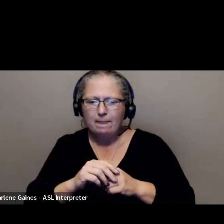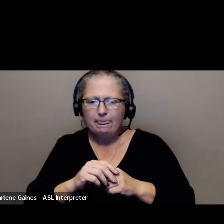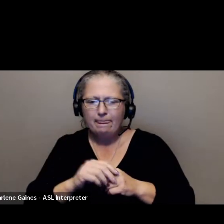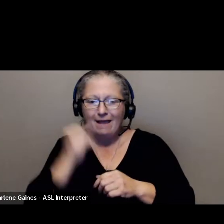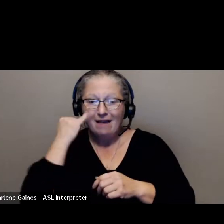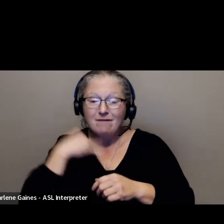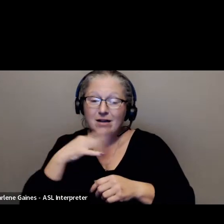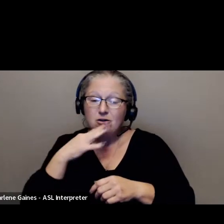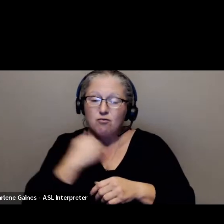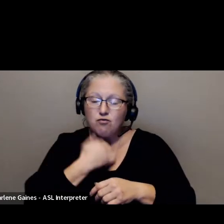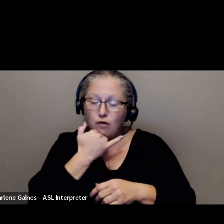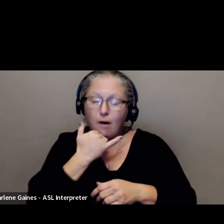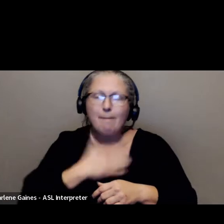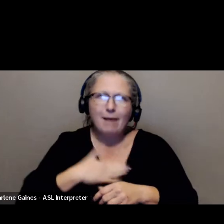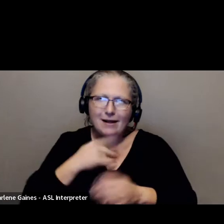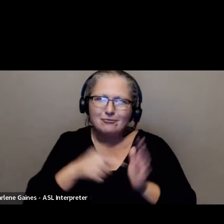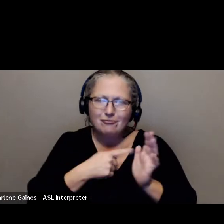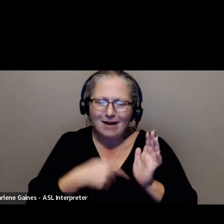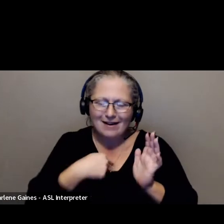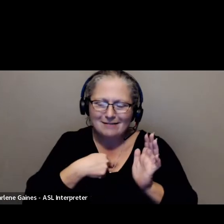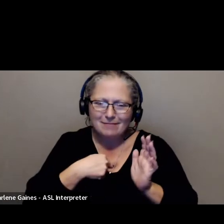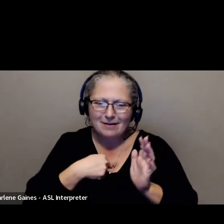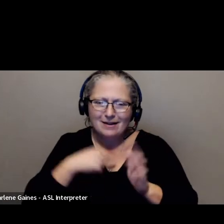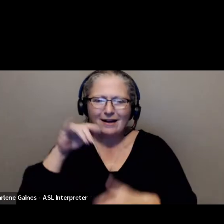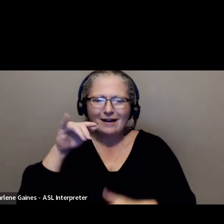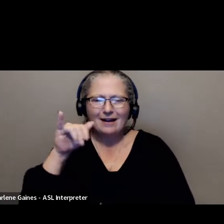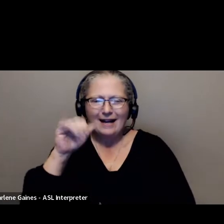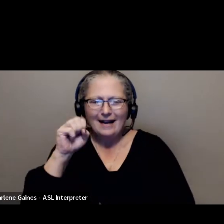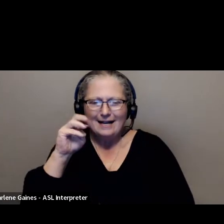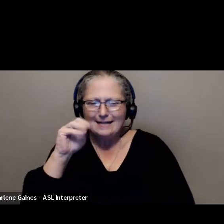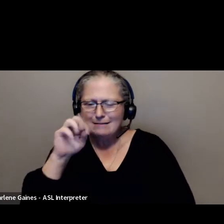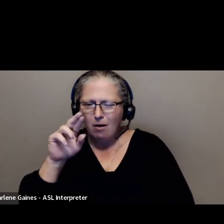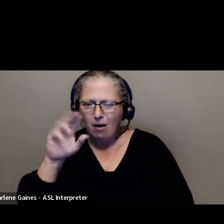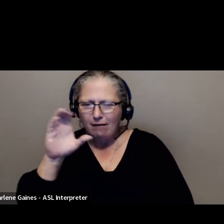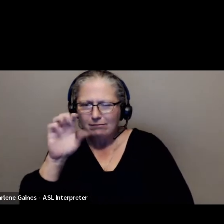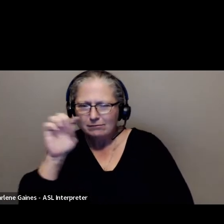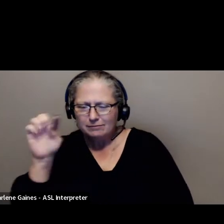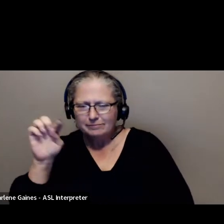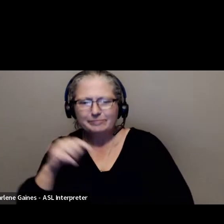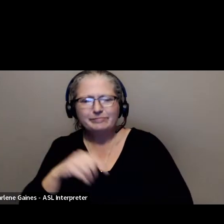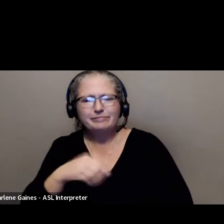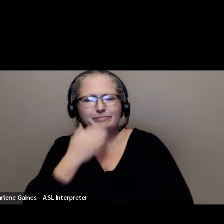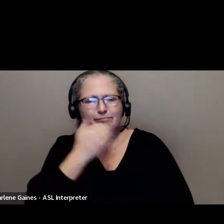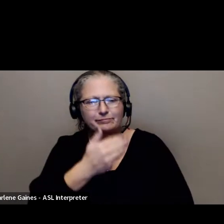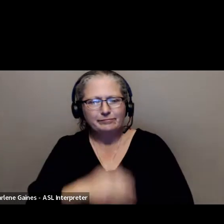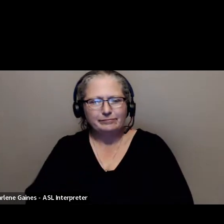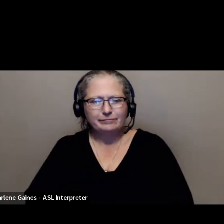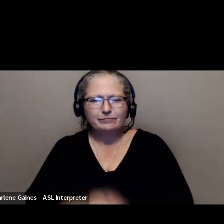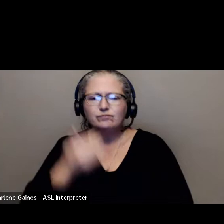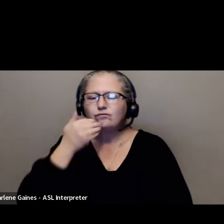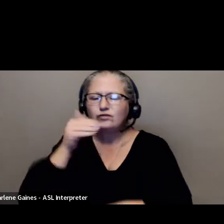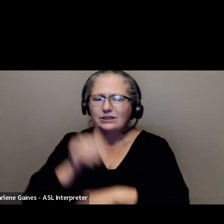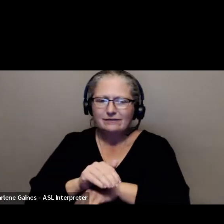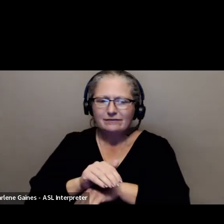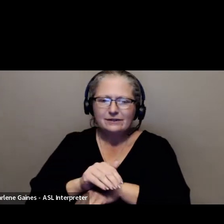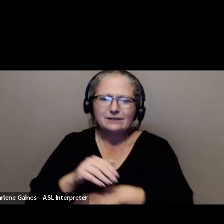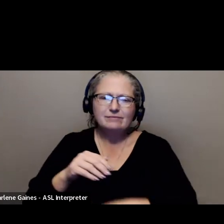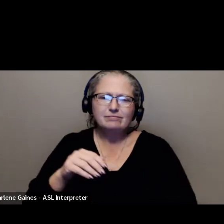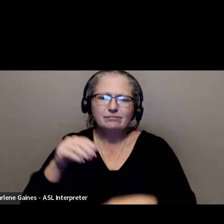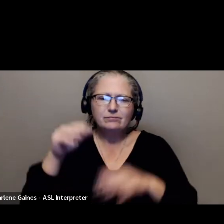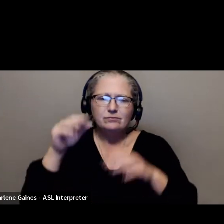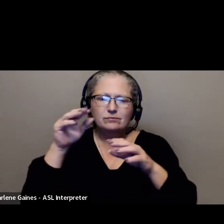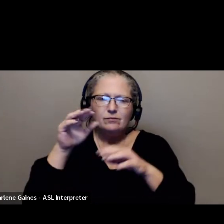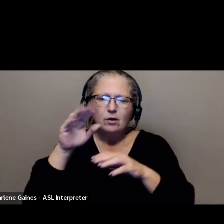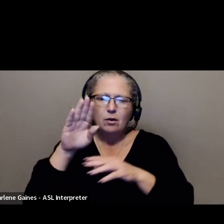if I said it wrong, please correct me. Ismar Kadrich. Kadrich. Thank you, though. Okay. Good evening.